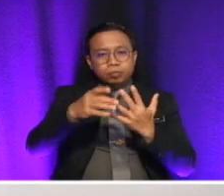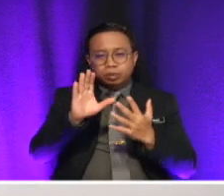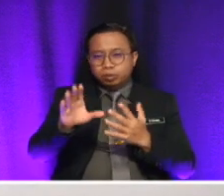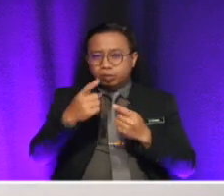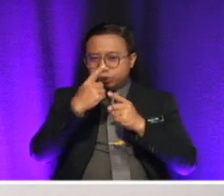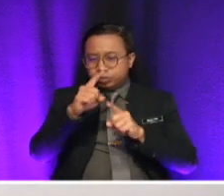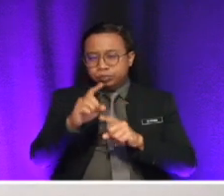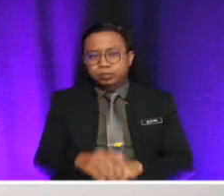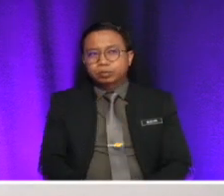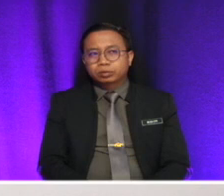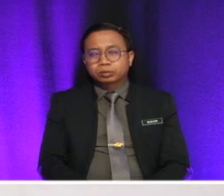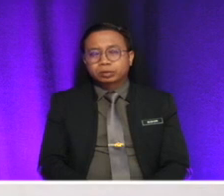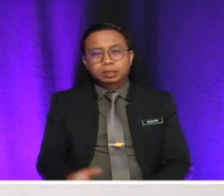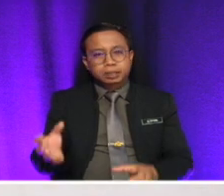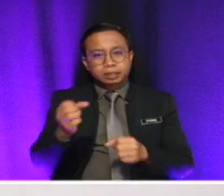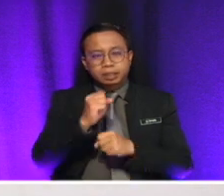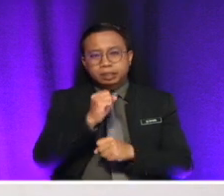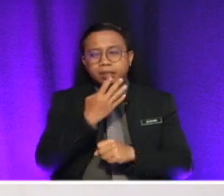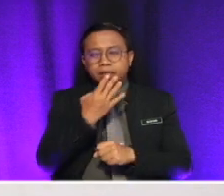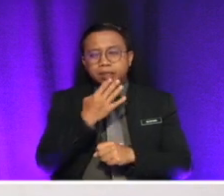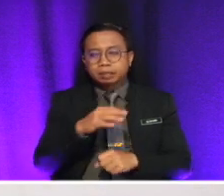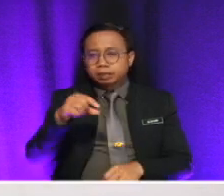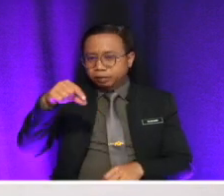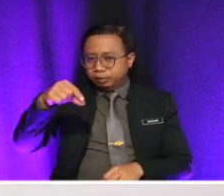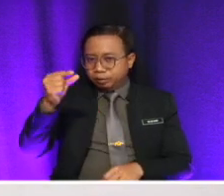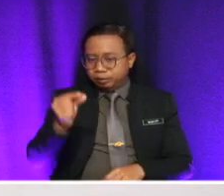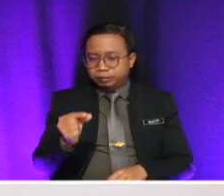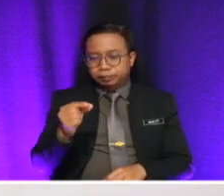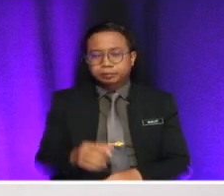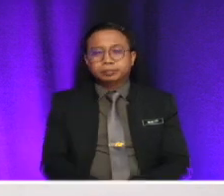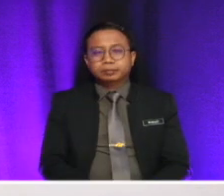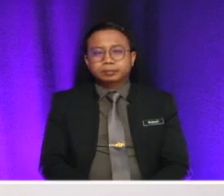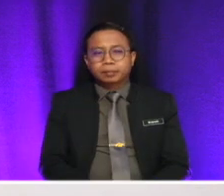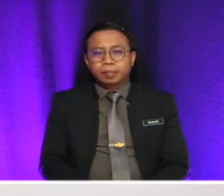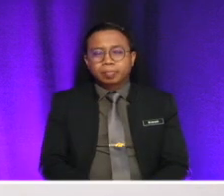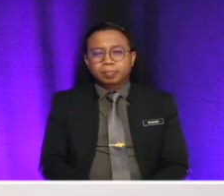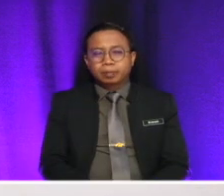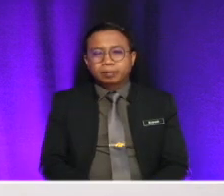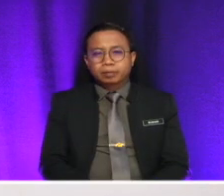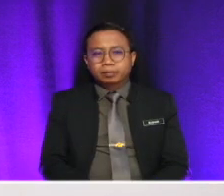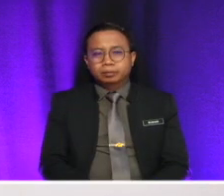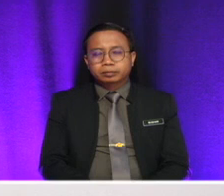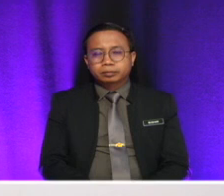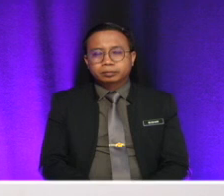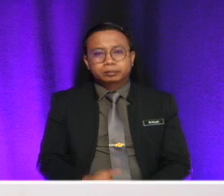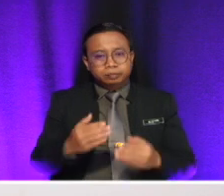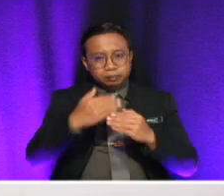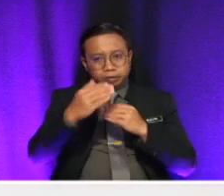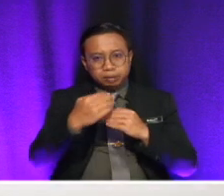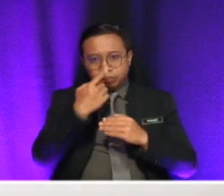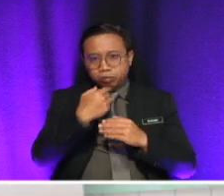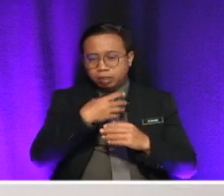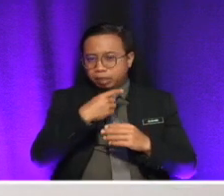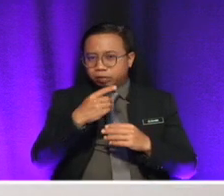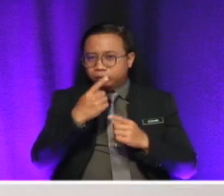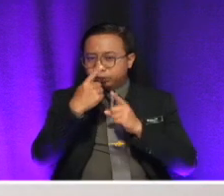2. Okay, so you get your colored sticks now. All right, good job, Puyi. Okay, Puyi's is red. All right, so next, okay, who would like to go for